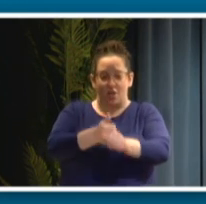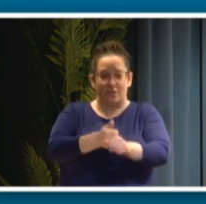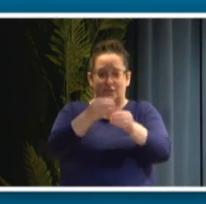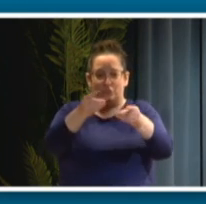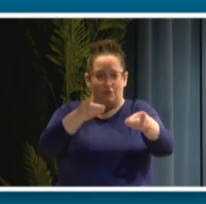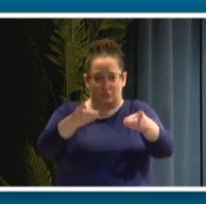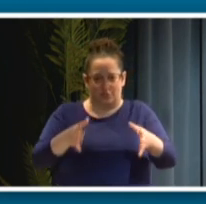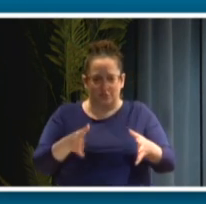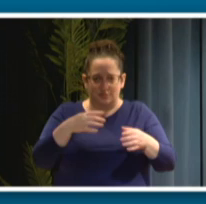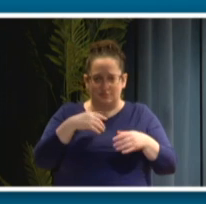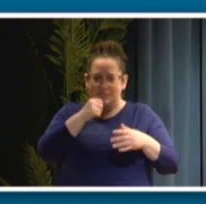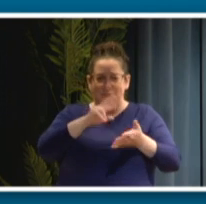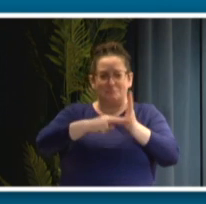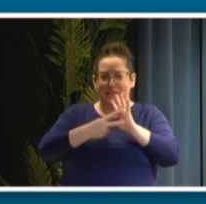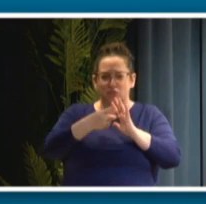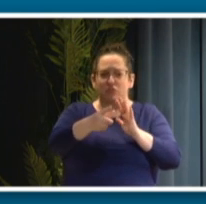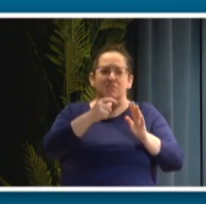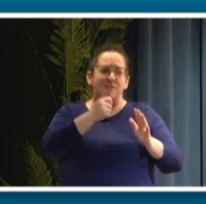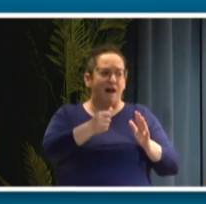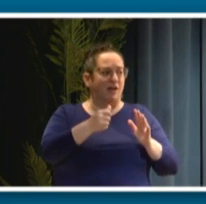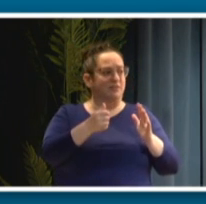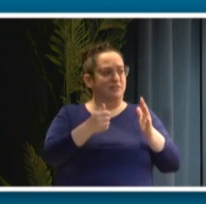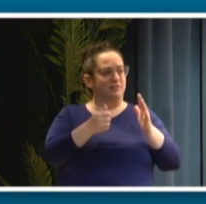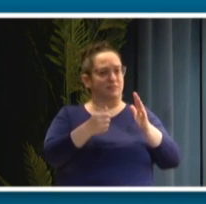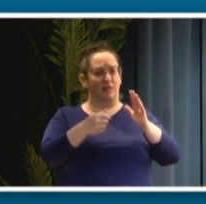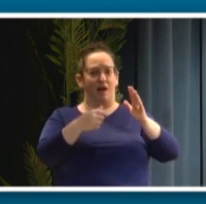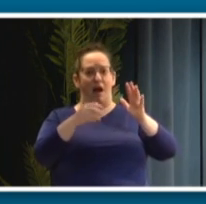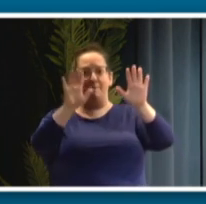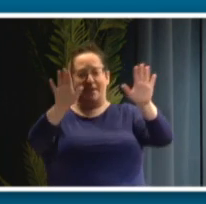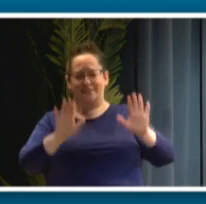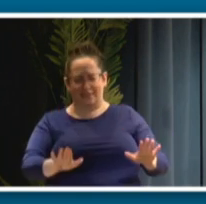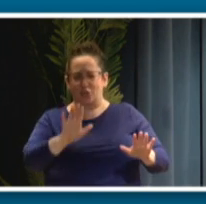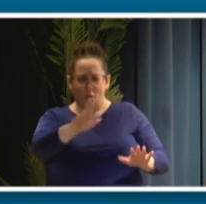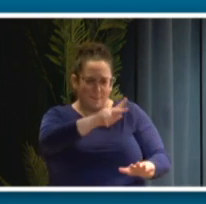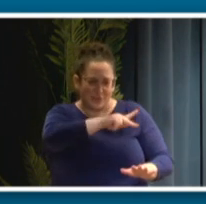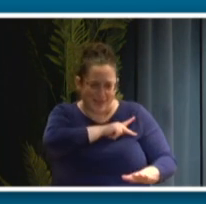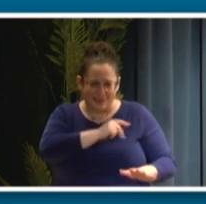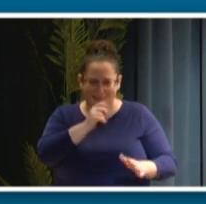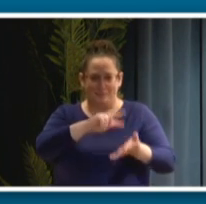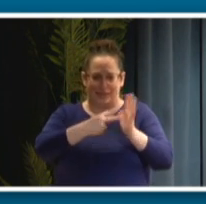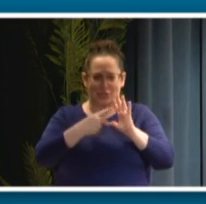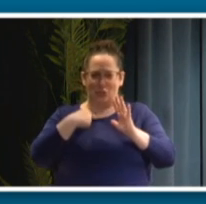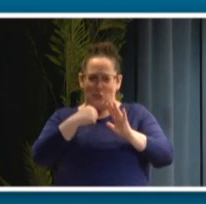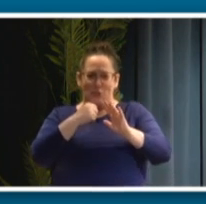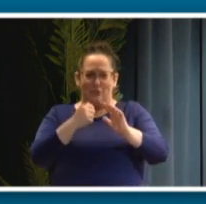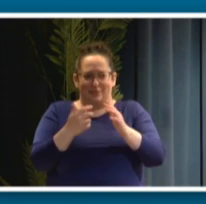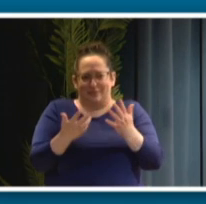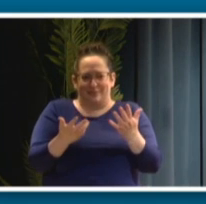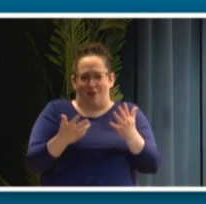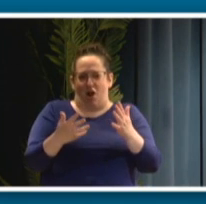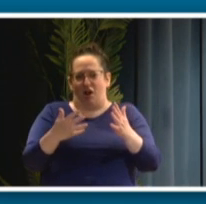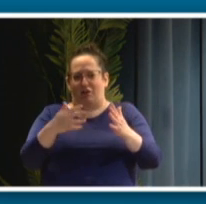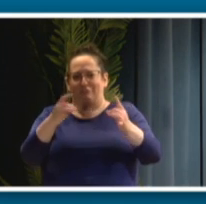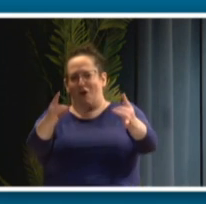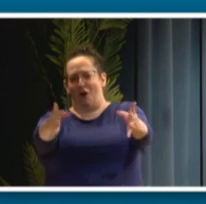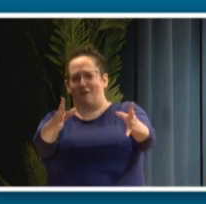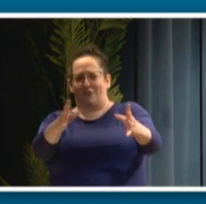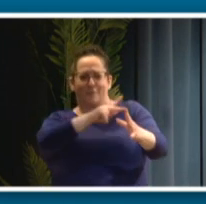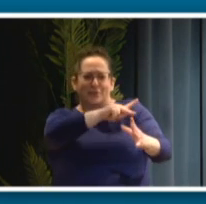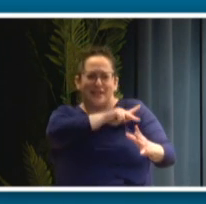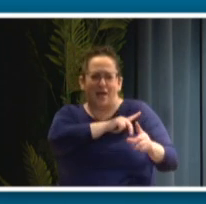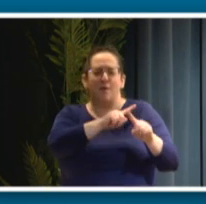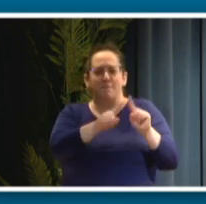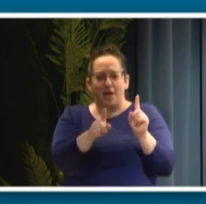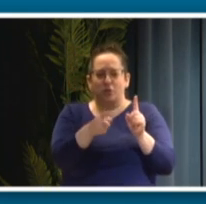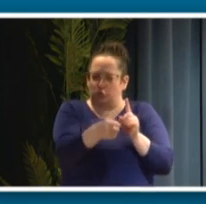your identity. It may say something about your personality because you won't follow directions, right? But I can still acknowledge the fact